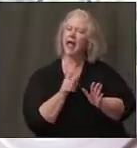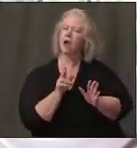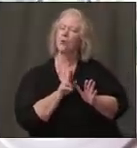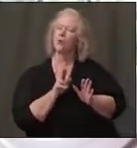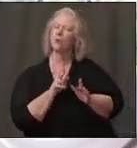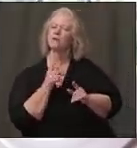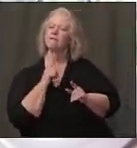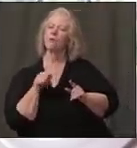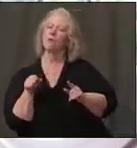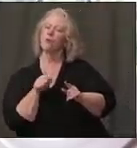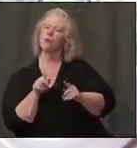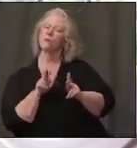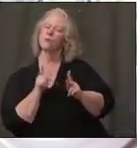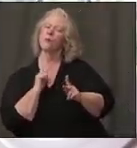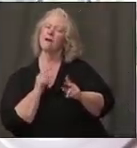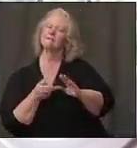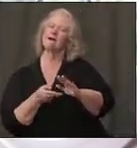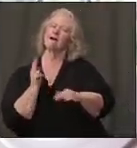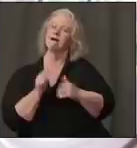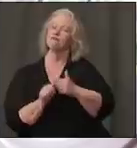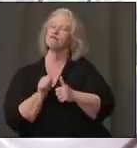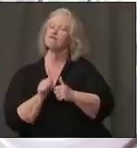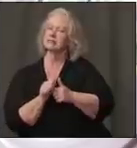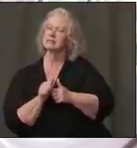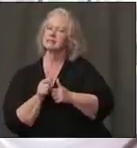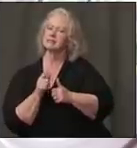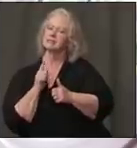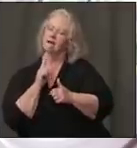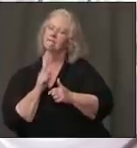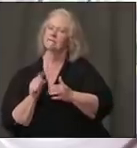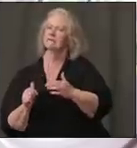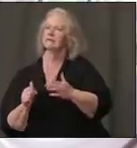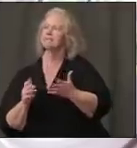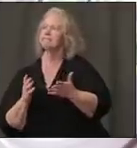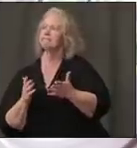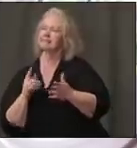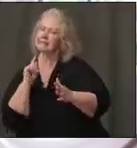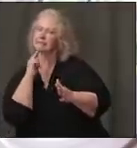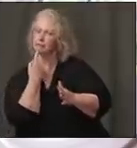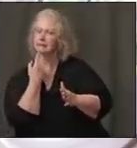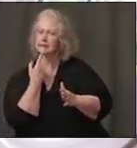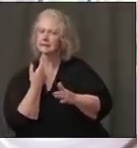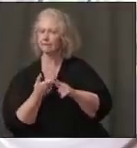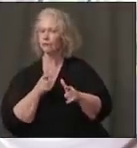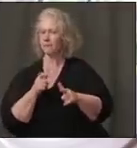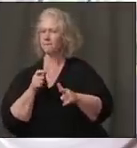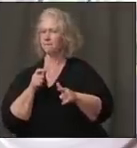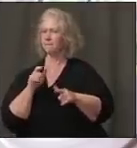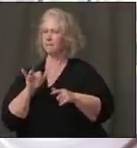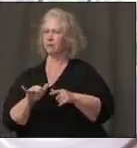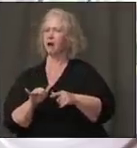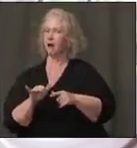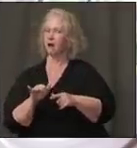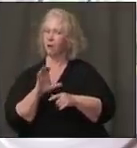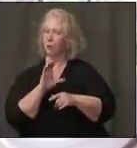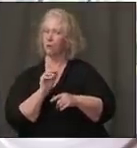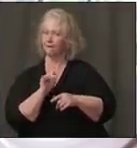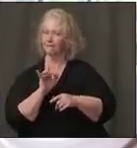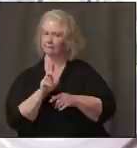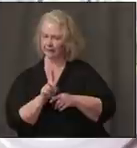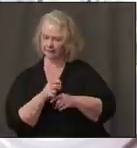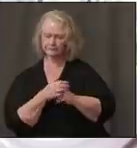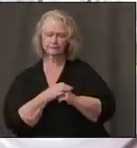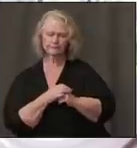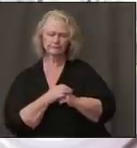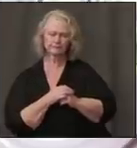bad outcomes from coronavirus. But it's a first-generation antiviral, and it's available. And, you know, as Zeke will attest, if you think back to